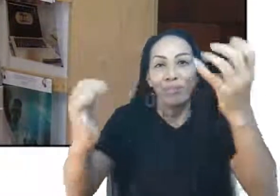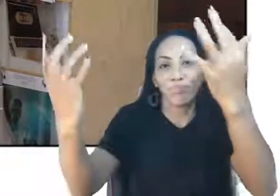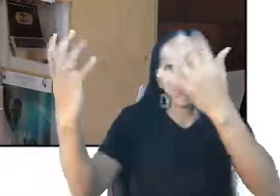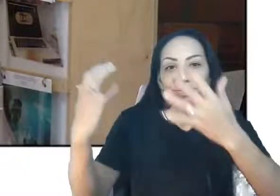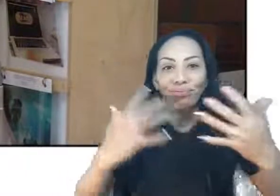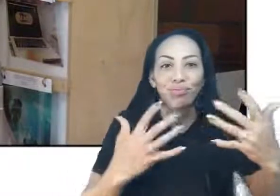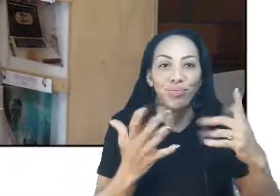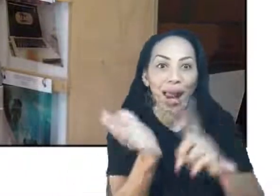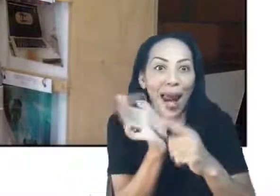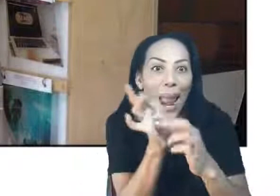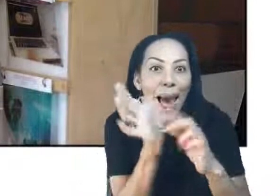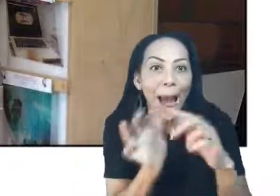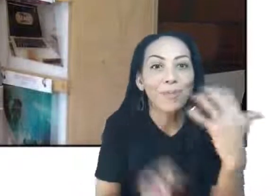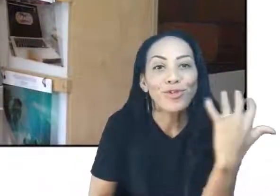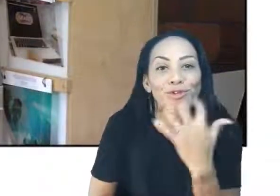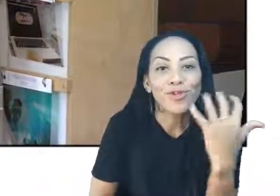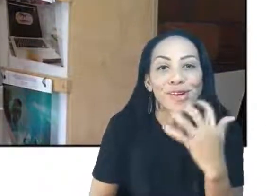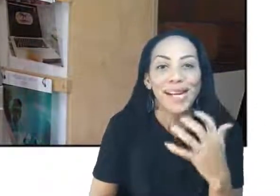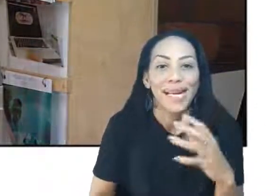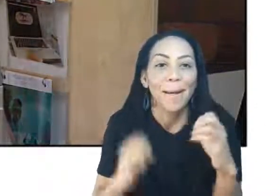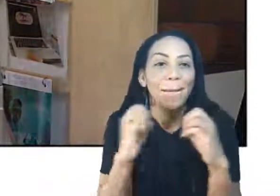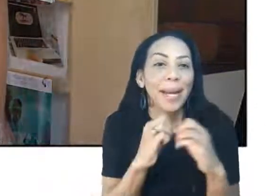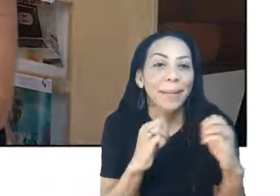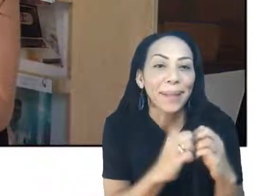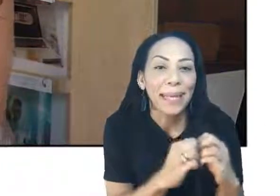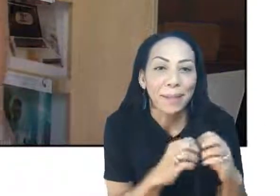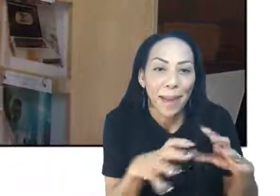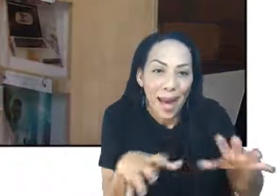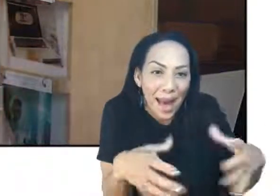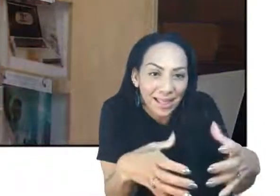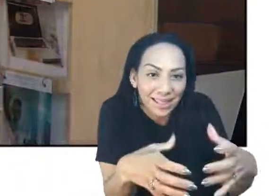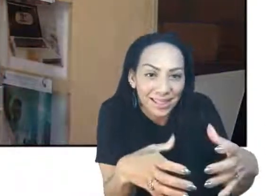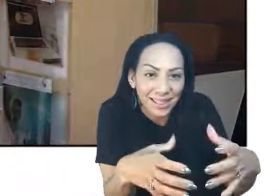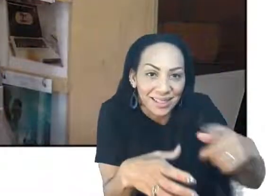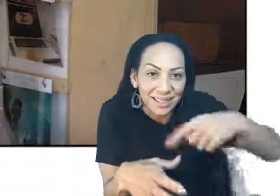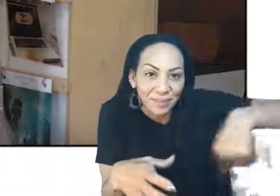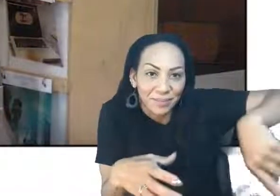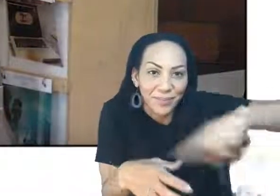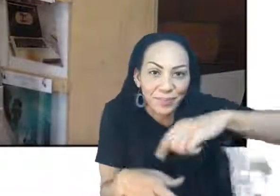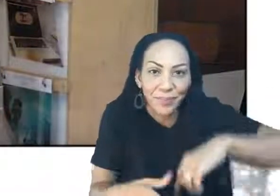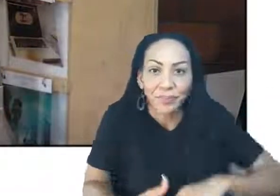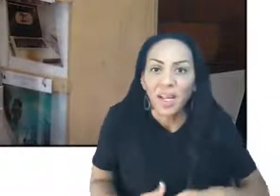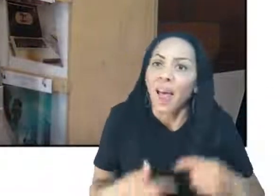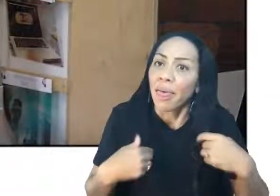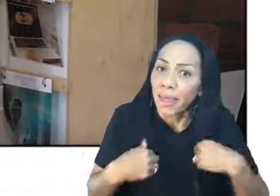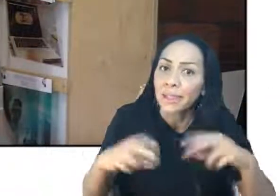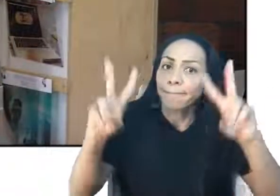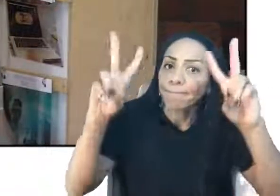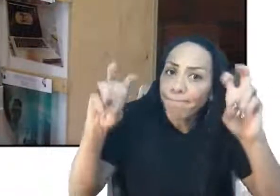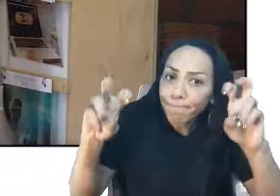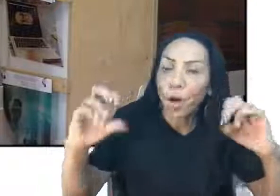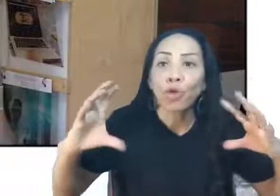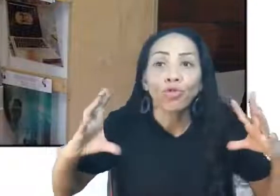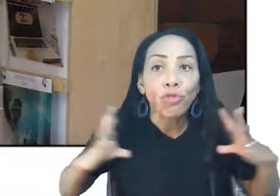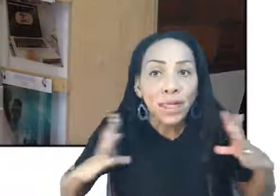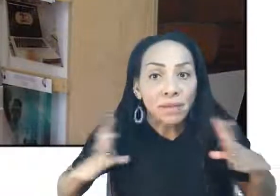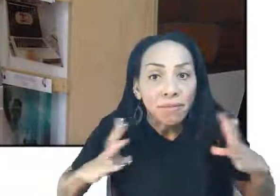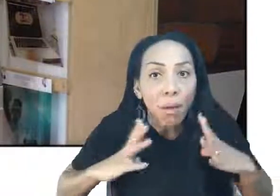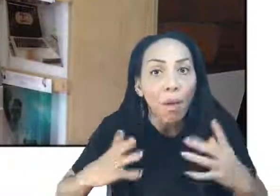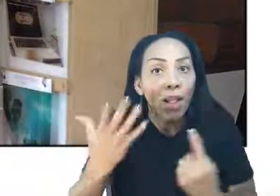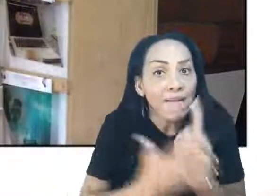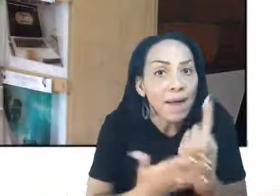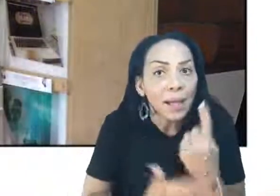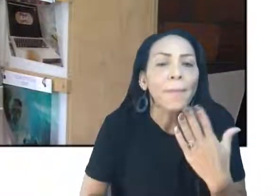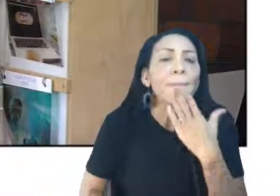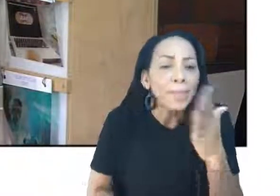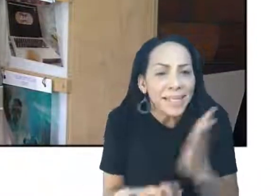and the beautiful paintings of Frank Bolin. So this is a restful event. Please make yourselves as comfortable as possible. We've